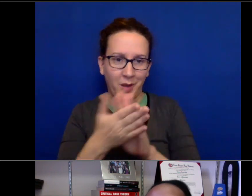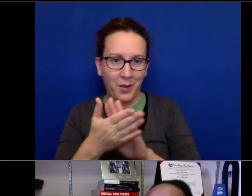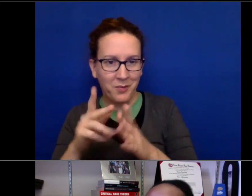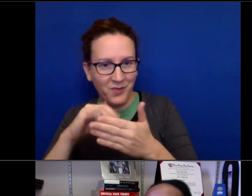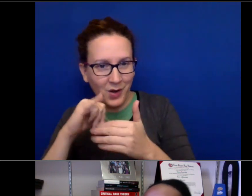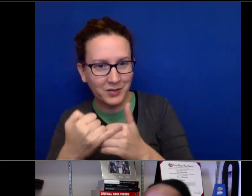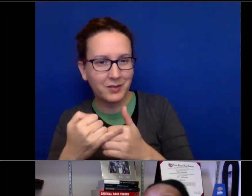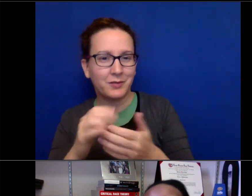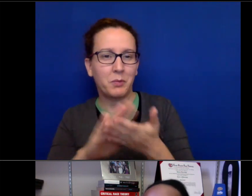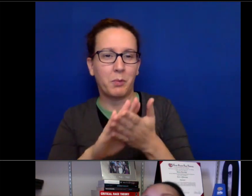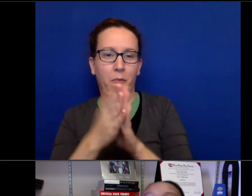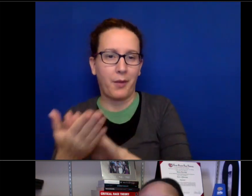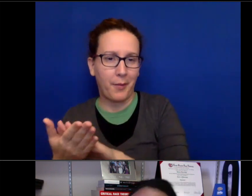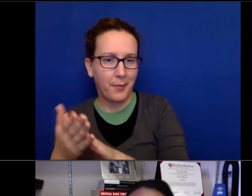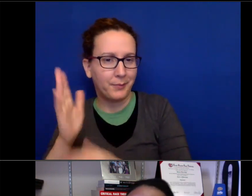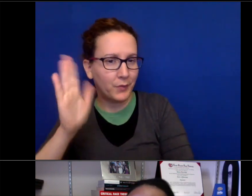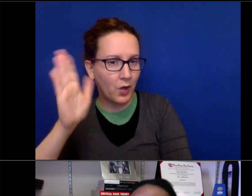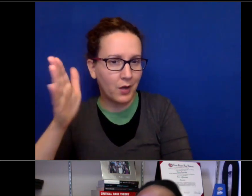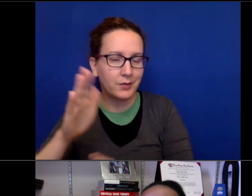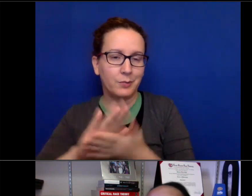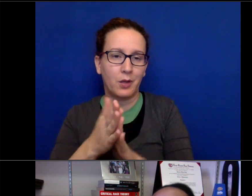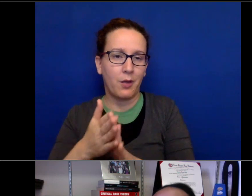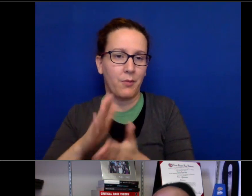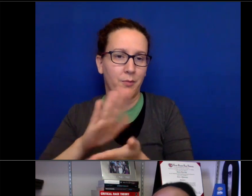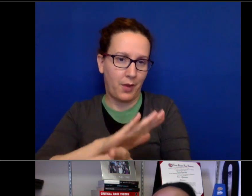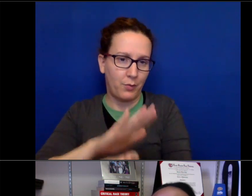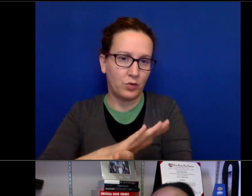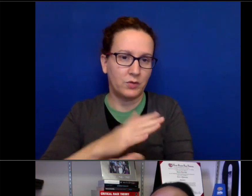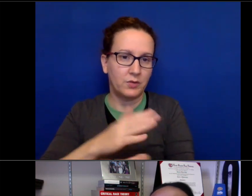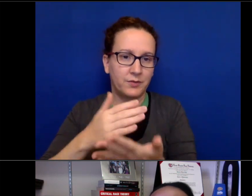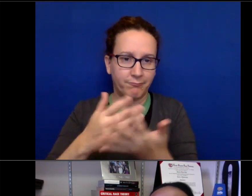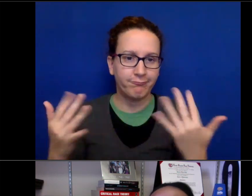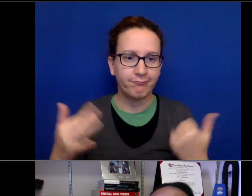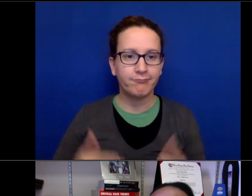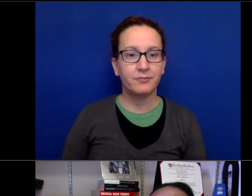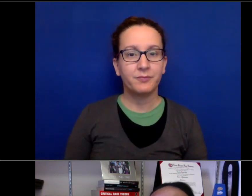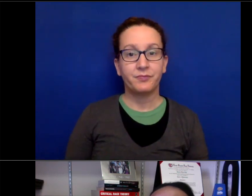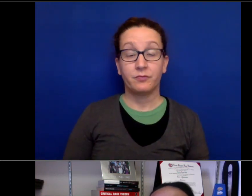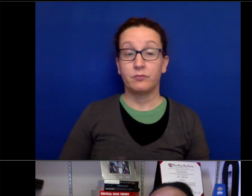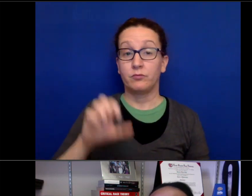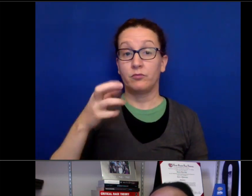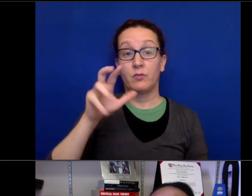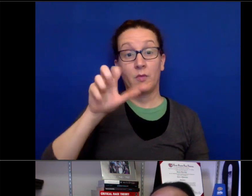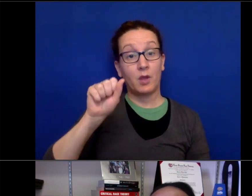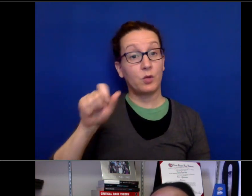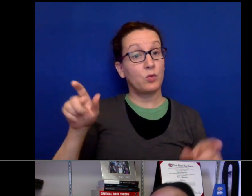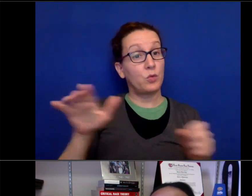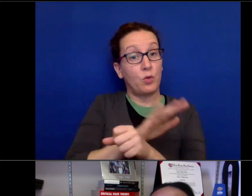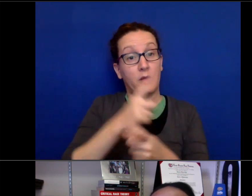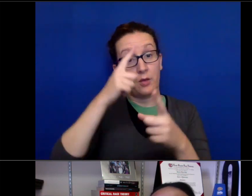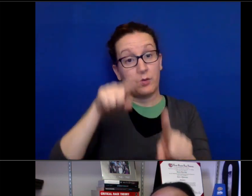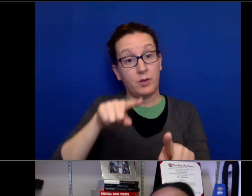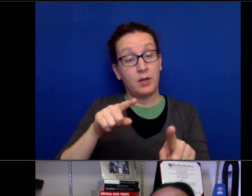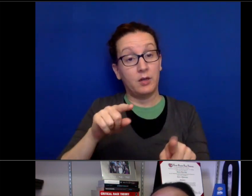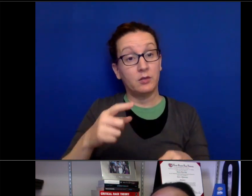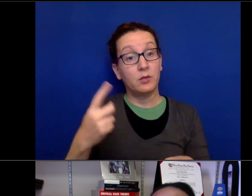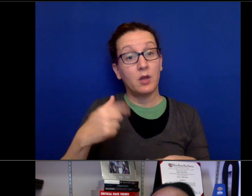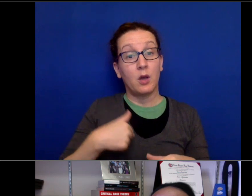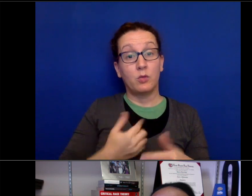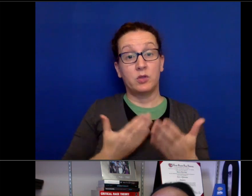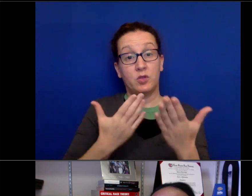into maybe talks that turn into papers. Right, I totally agree. If anything, I would